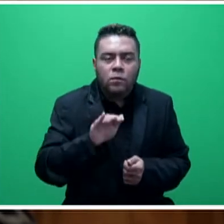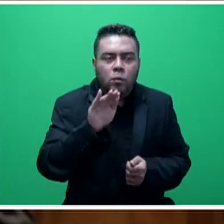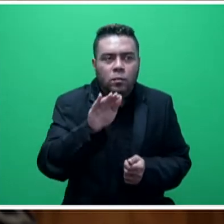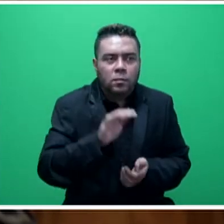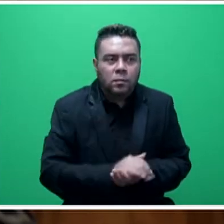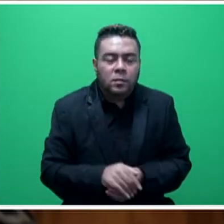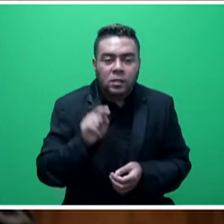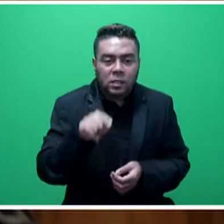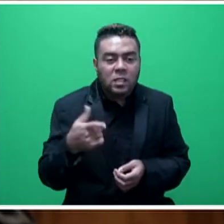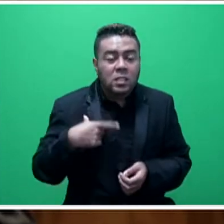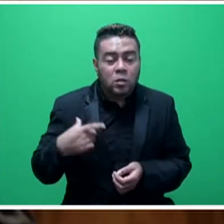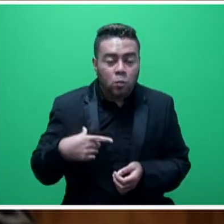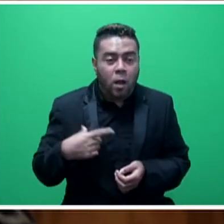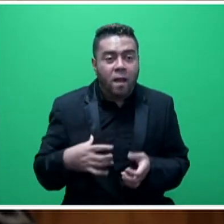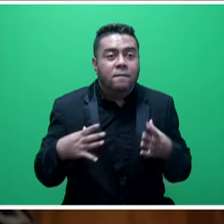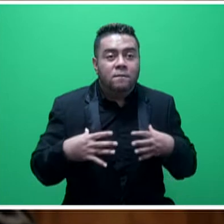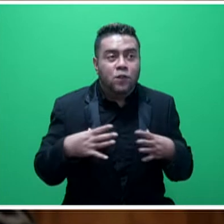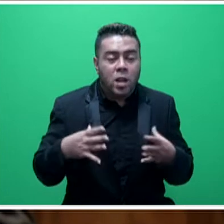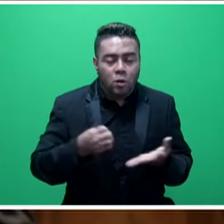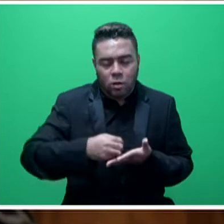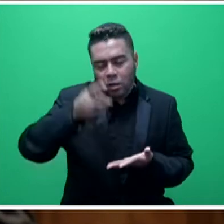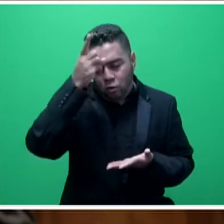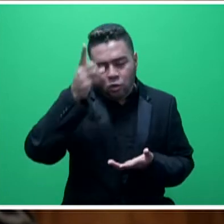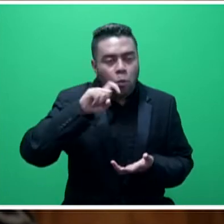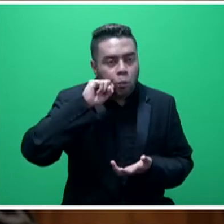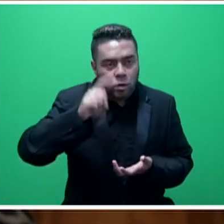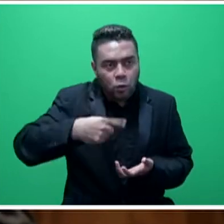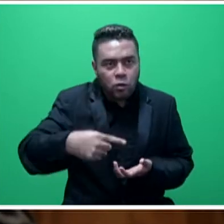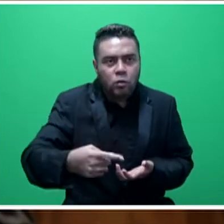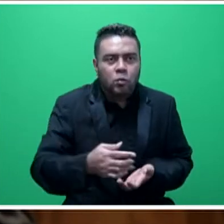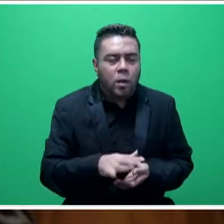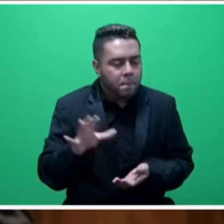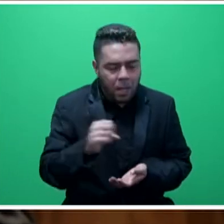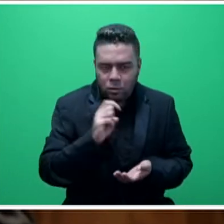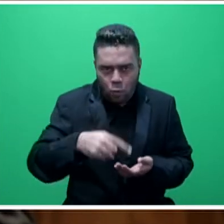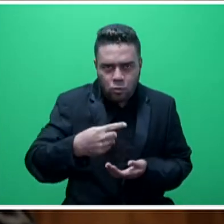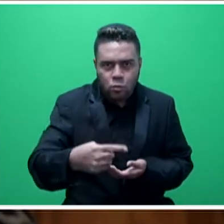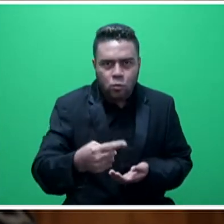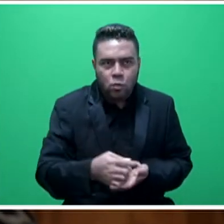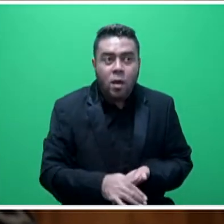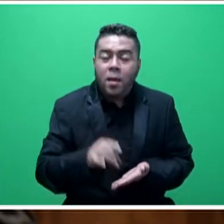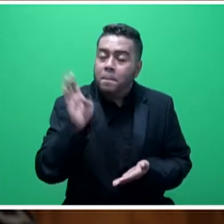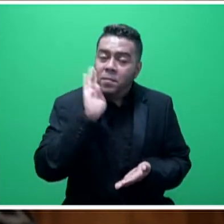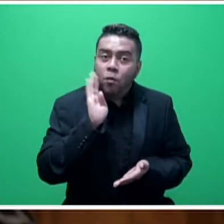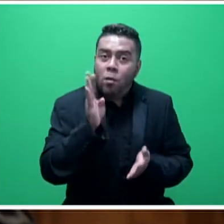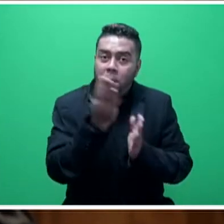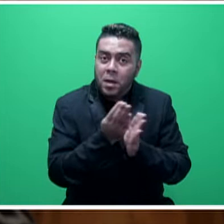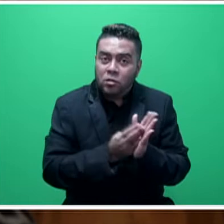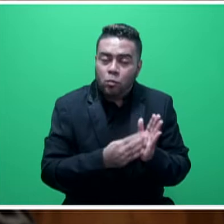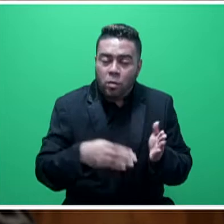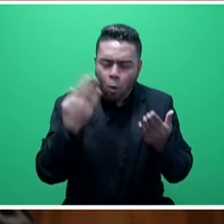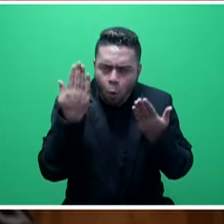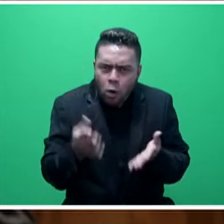this is why free education will continue and must continue. Mr. Speaker said, even before the budget, while our Honourable Prime Minister